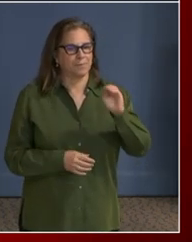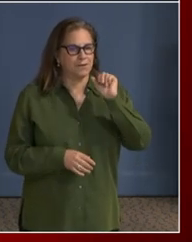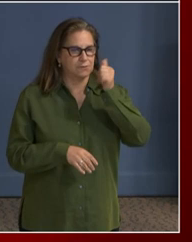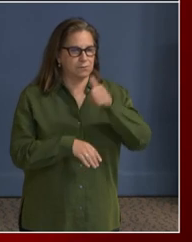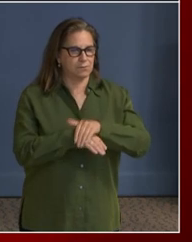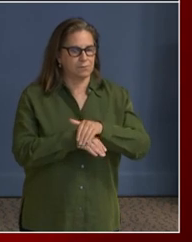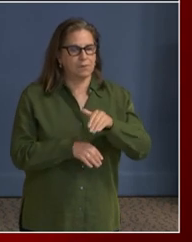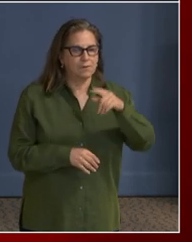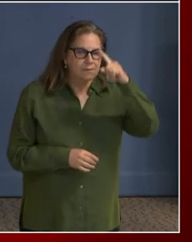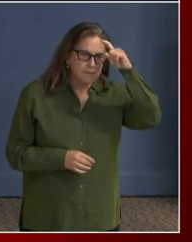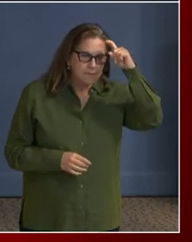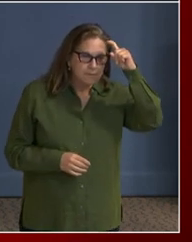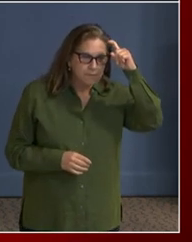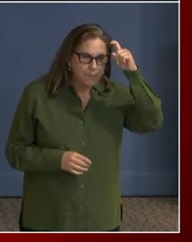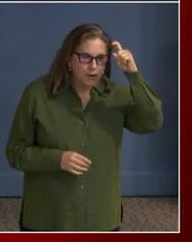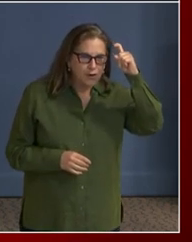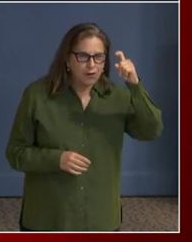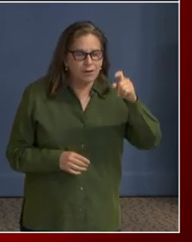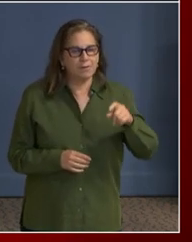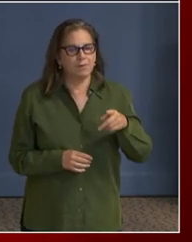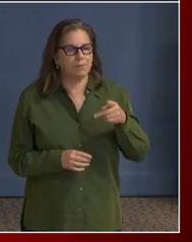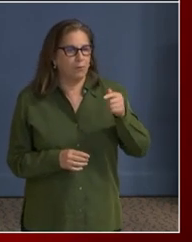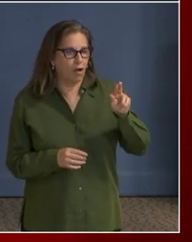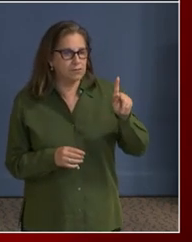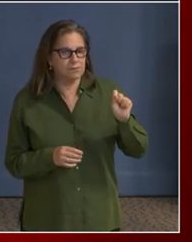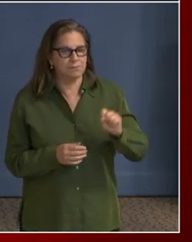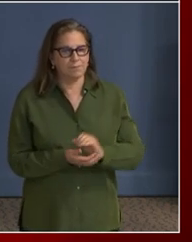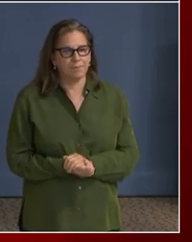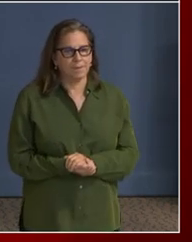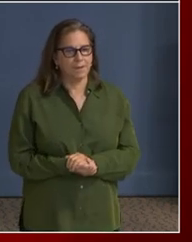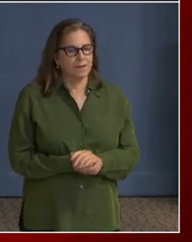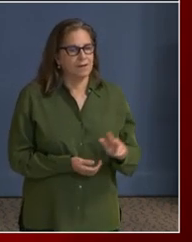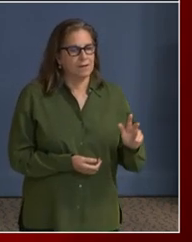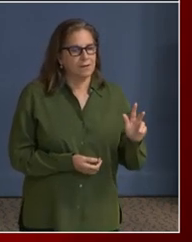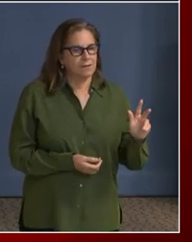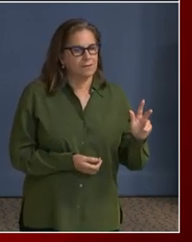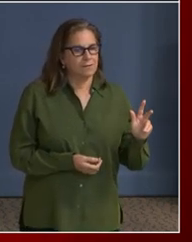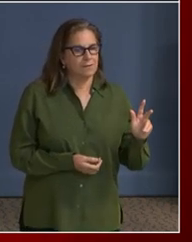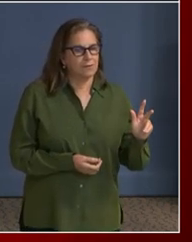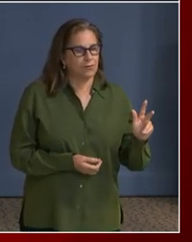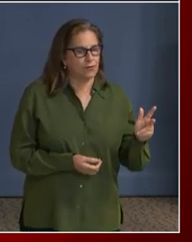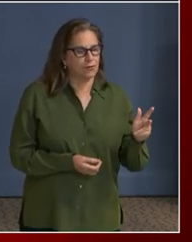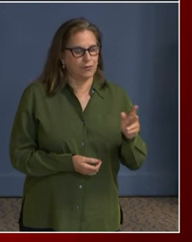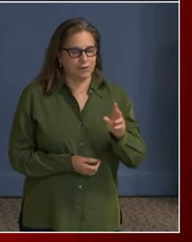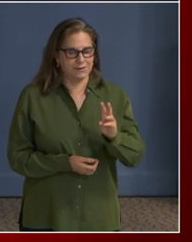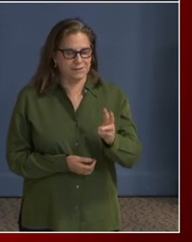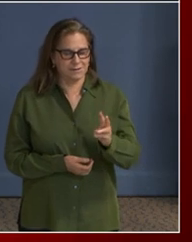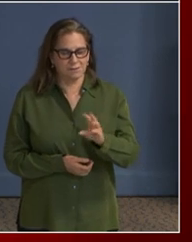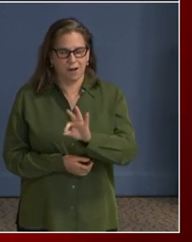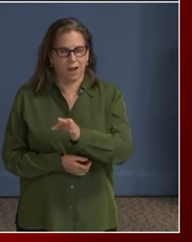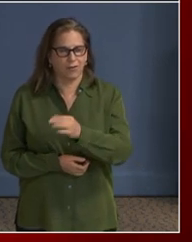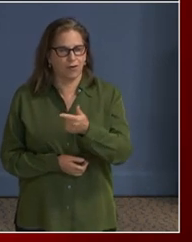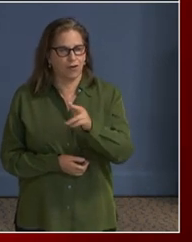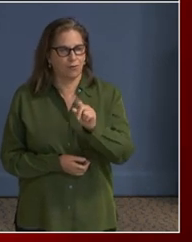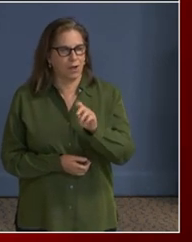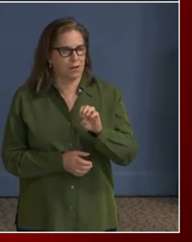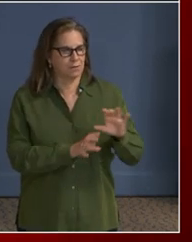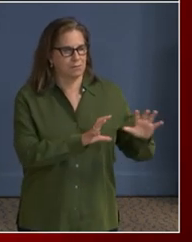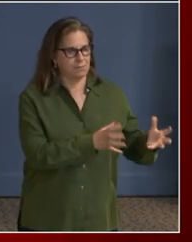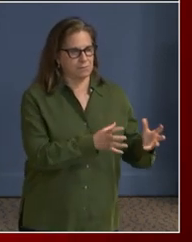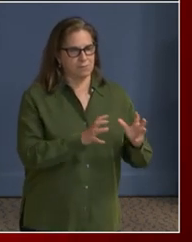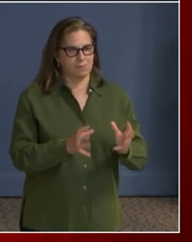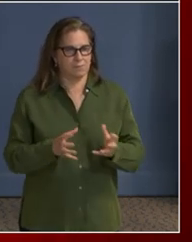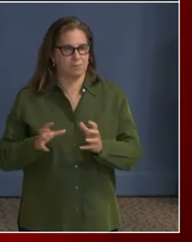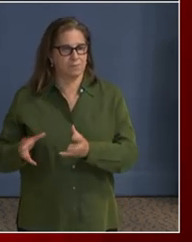students entering the 3rd, 6th, and 9th grades, and it is designed to help students